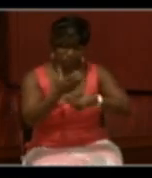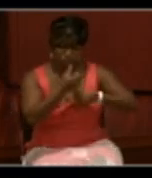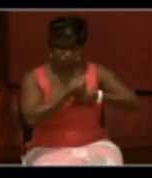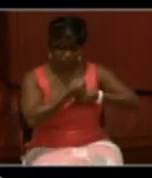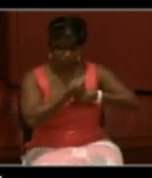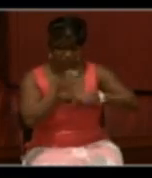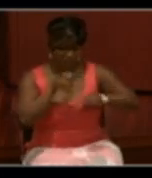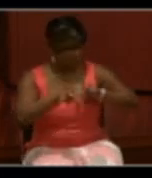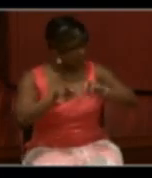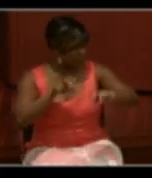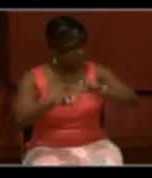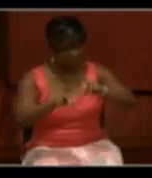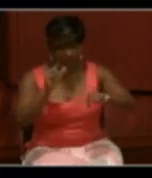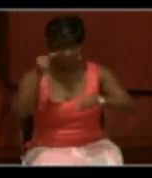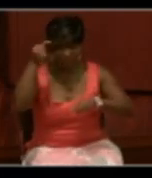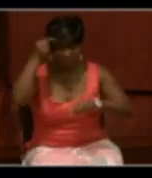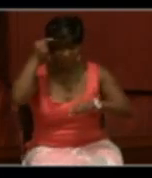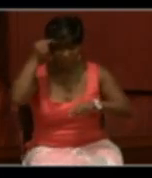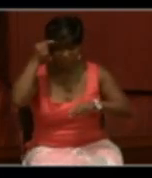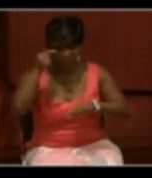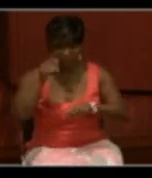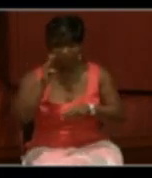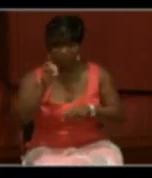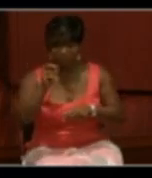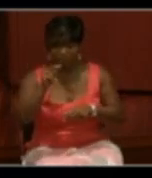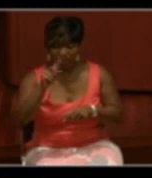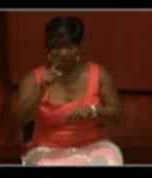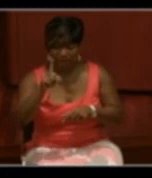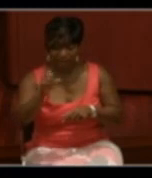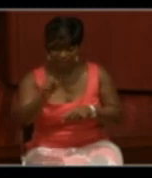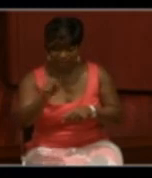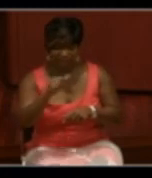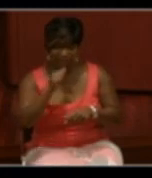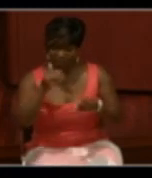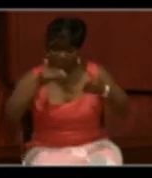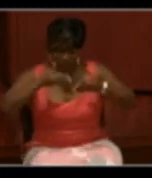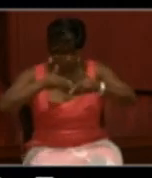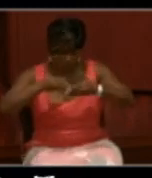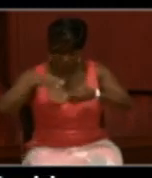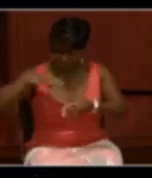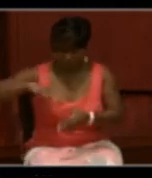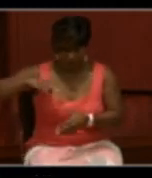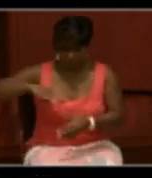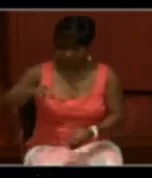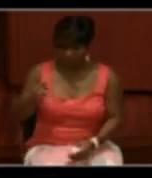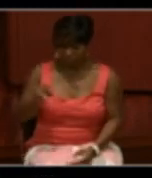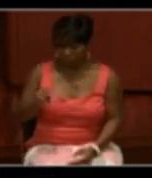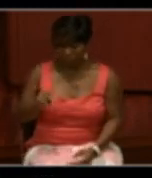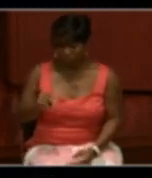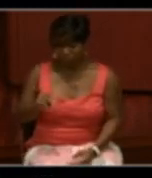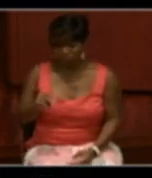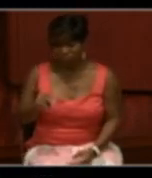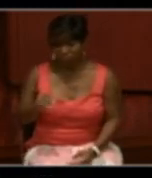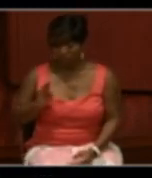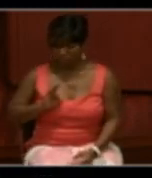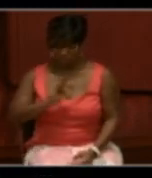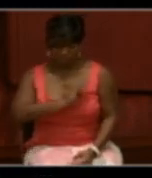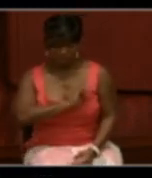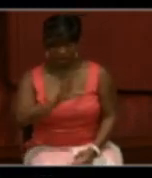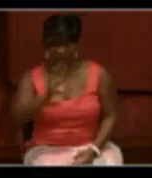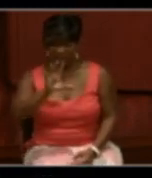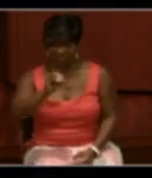invested solely in government bonds and was not focused on profit. A board of 50 trustees